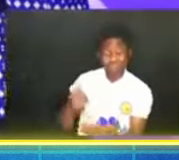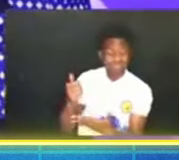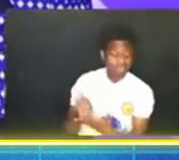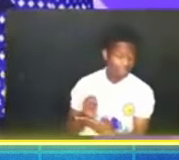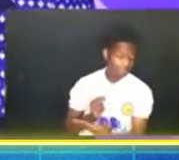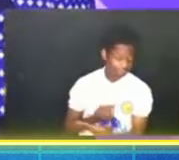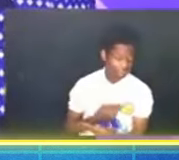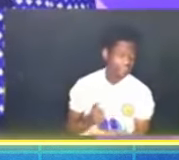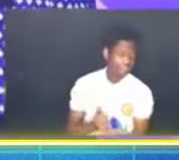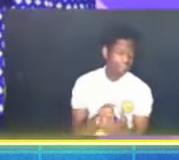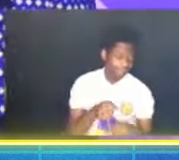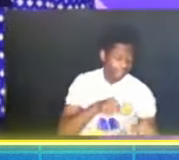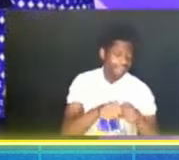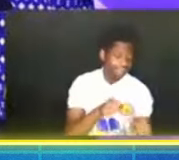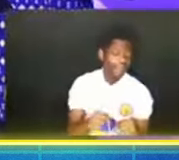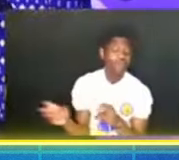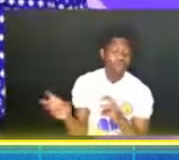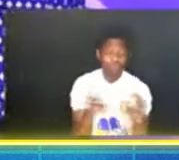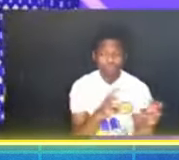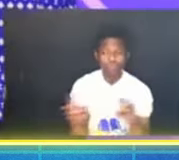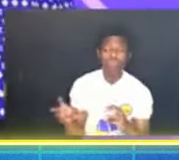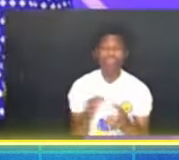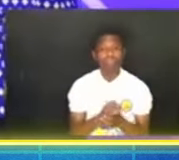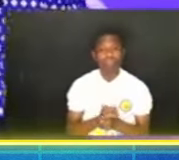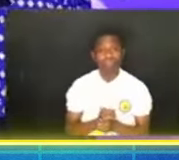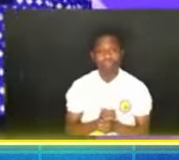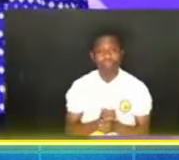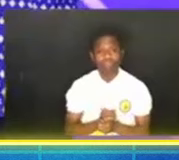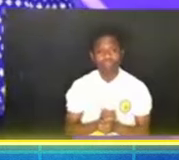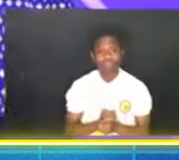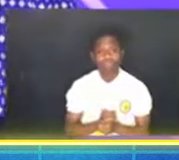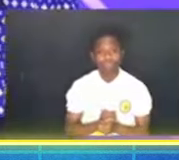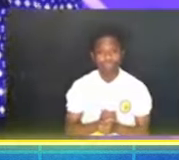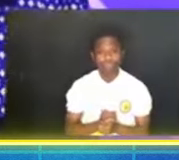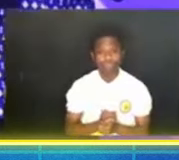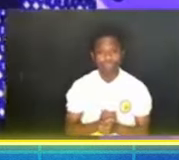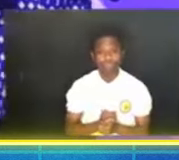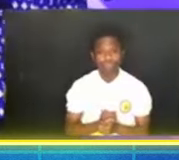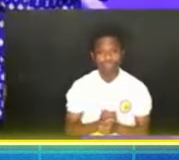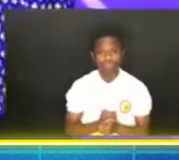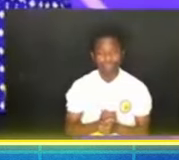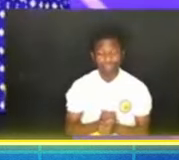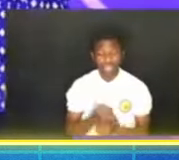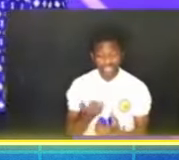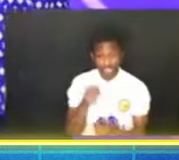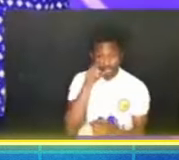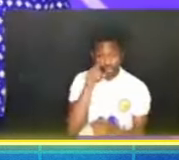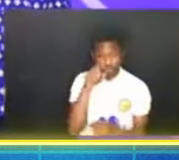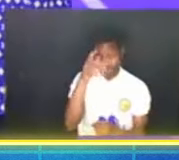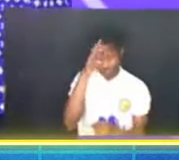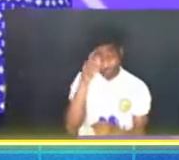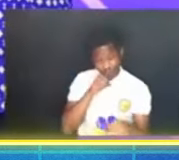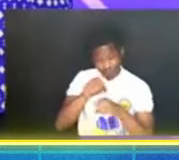lead us and help us fight our battles. Now, you fight your family's battles as well